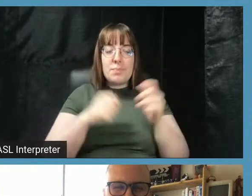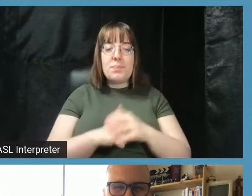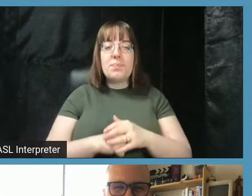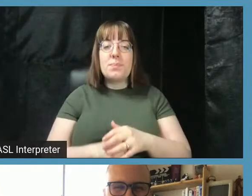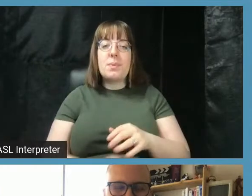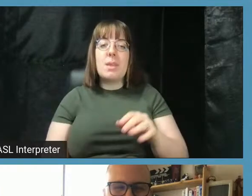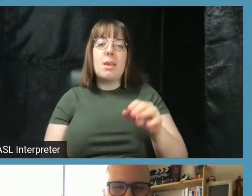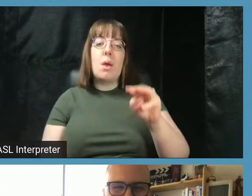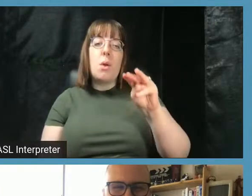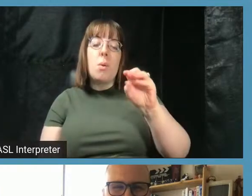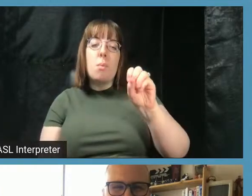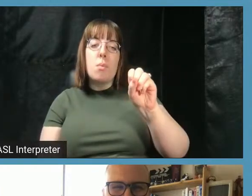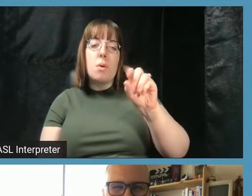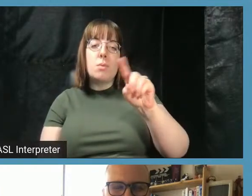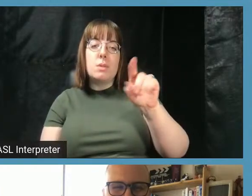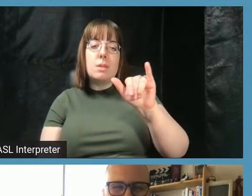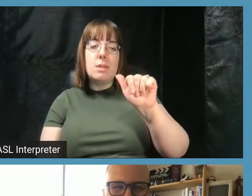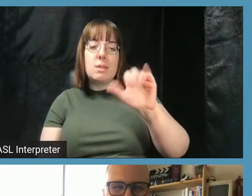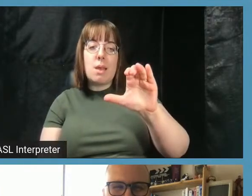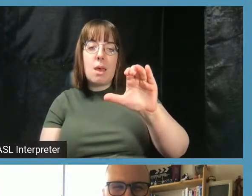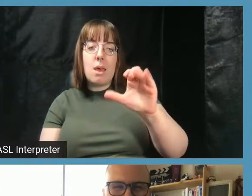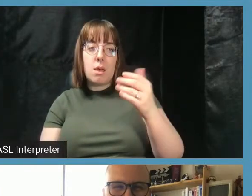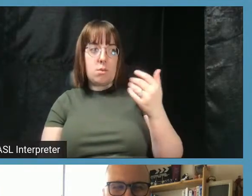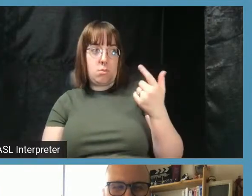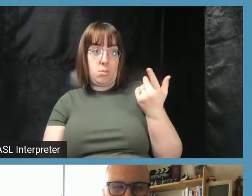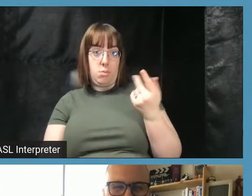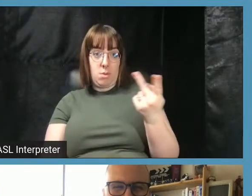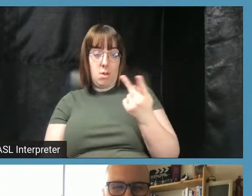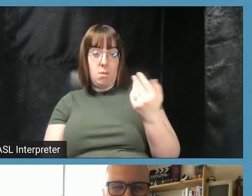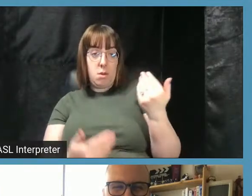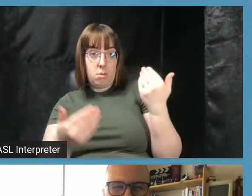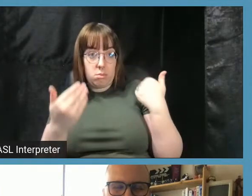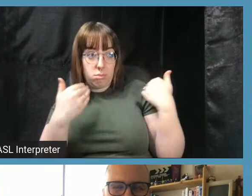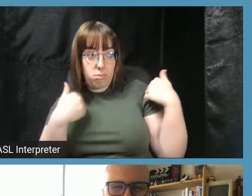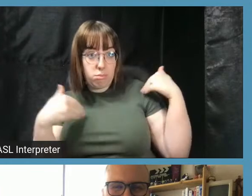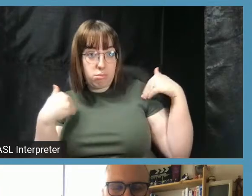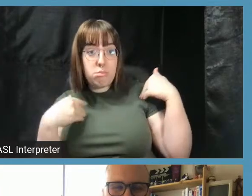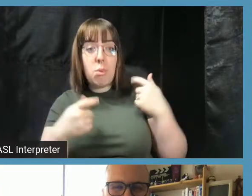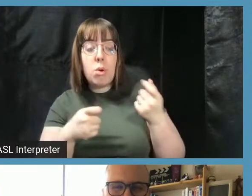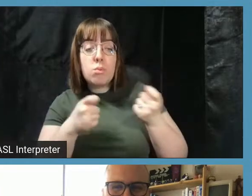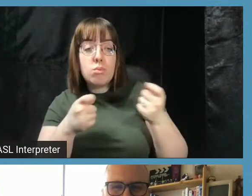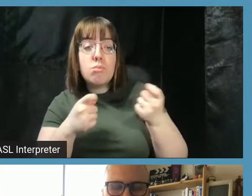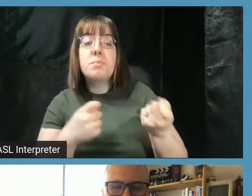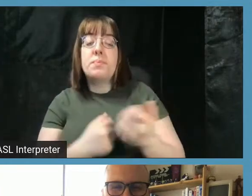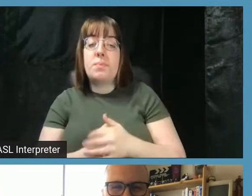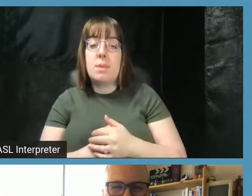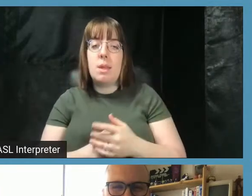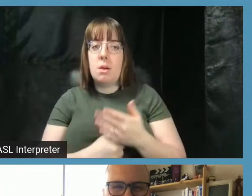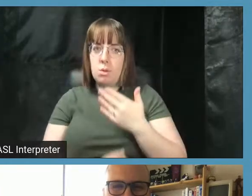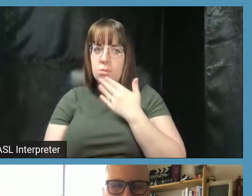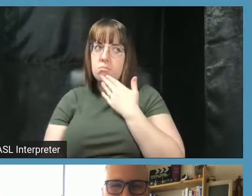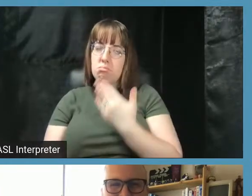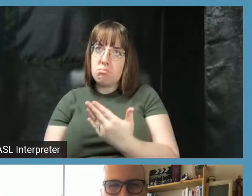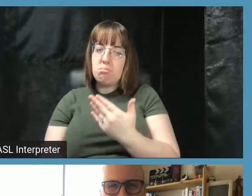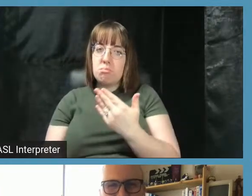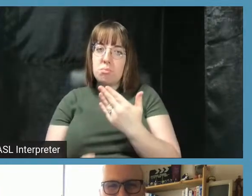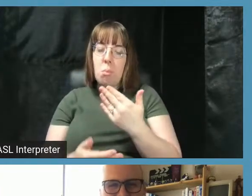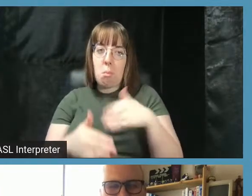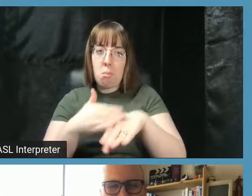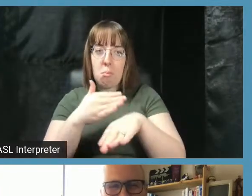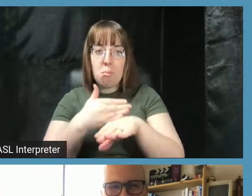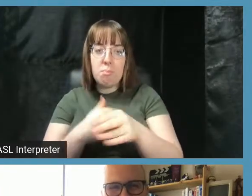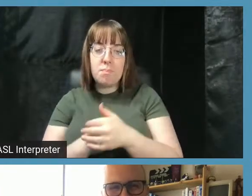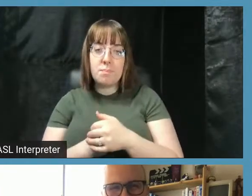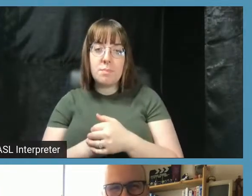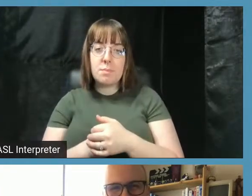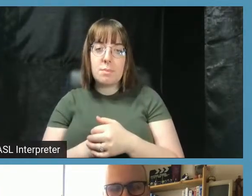microblog that Corey and I used to run in the before time when there was a lot more travel, and it's pretty well accessible, right? But